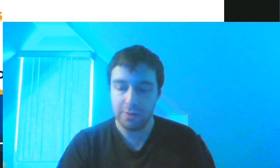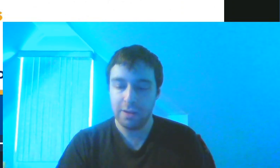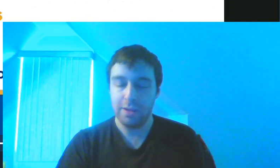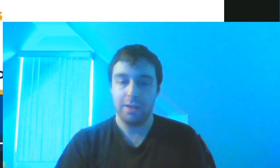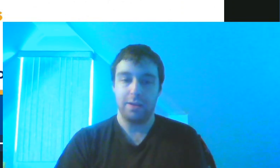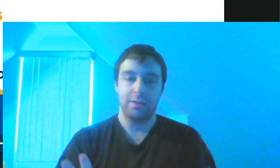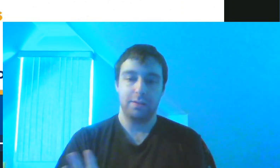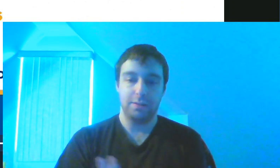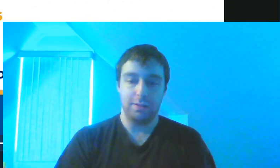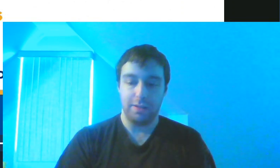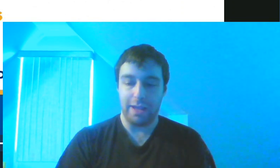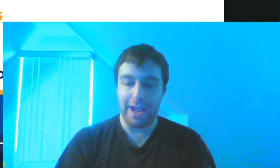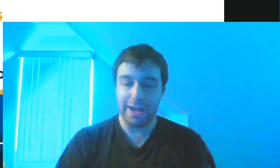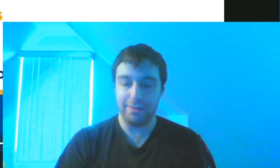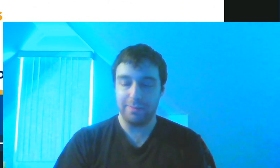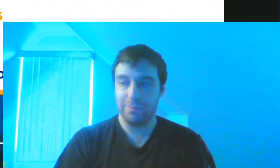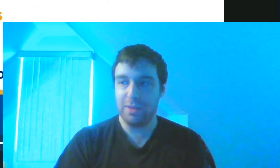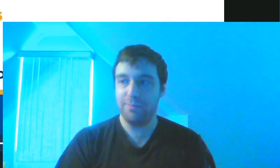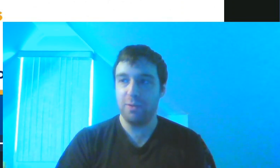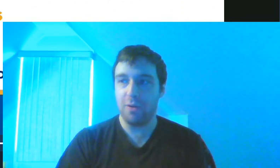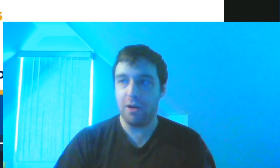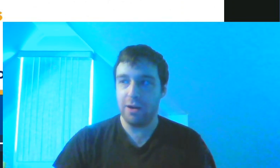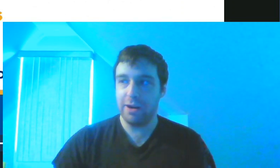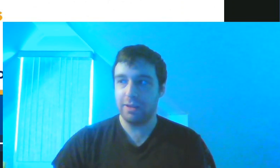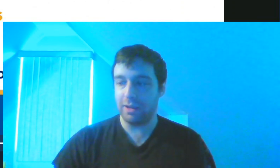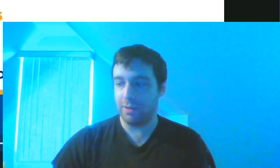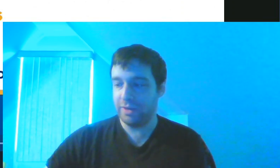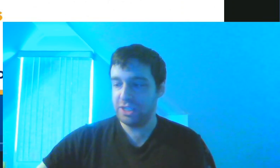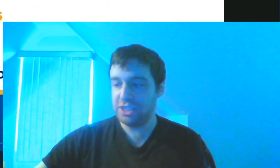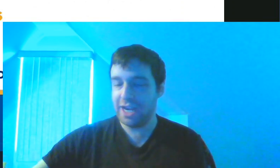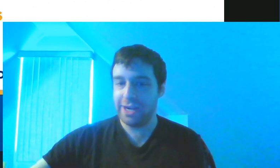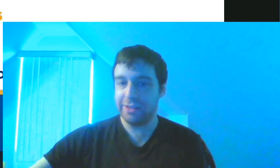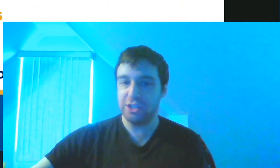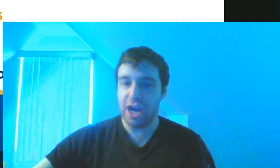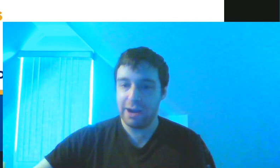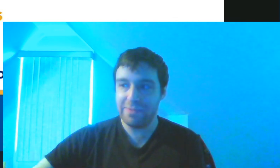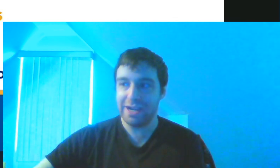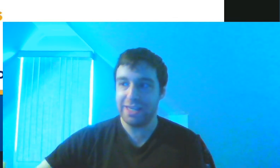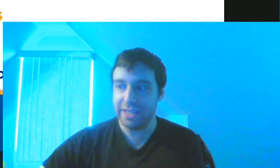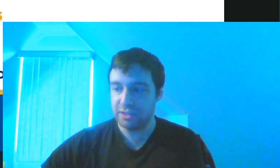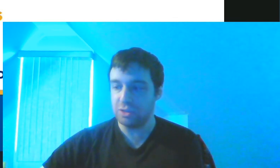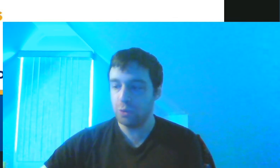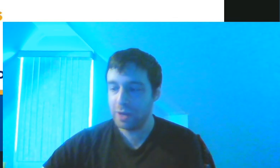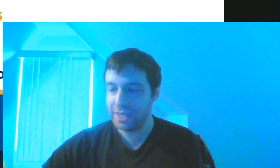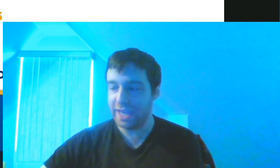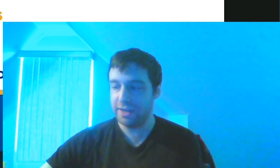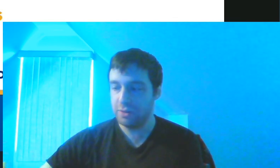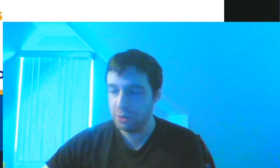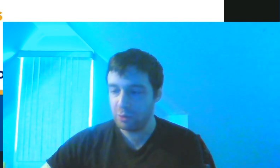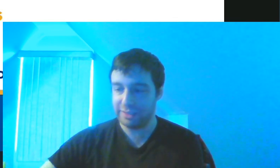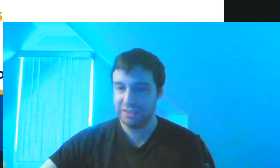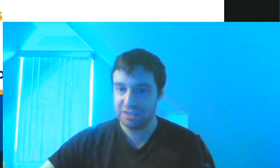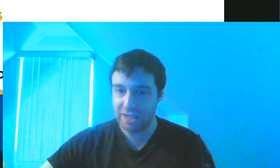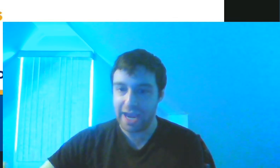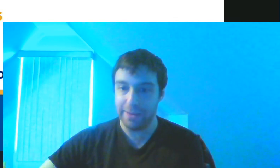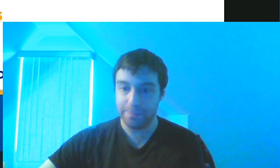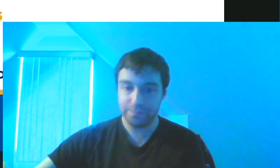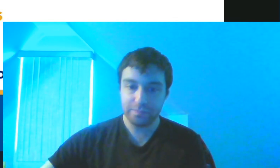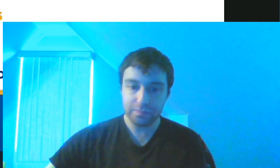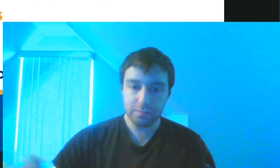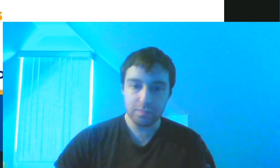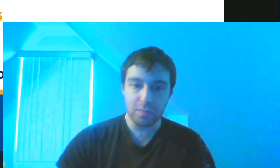Cuomo. And people are appreciating the job that he is doing in New York